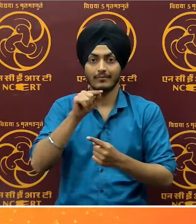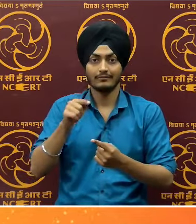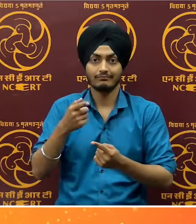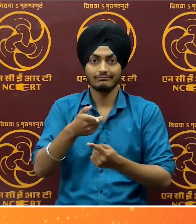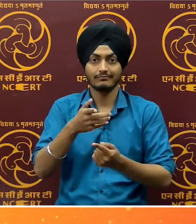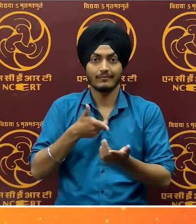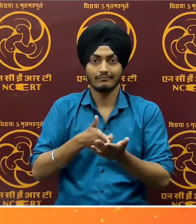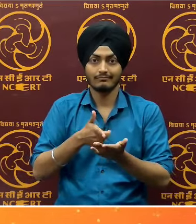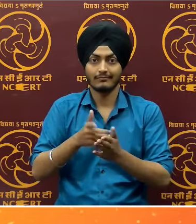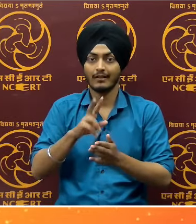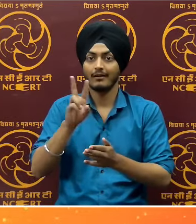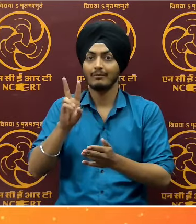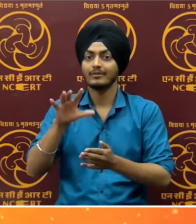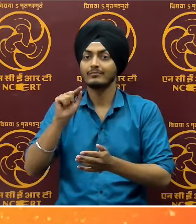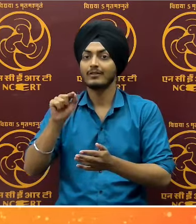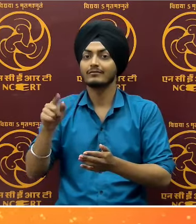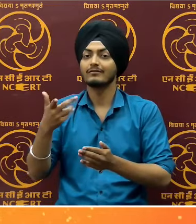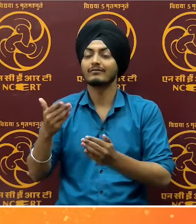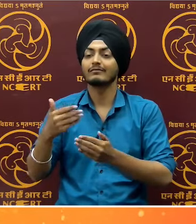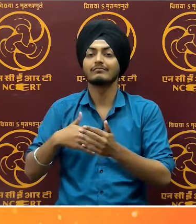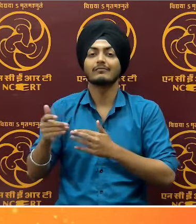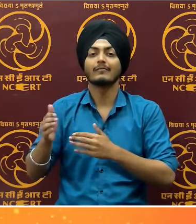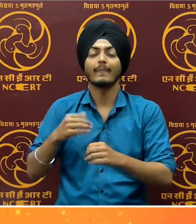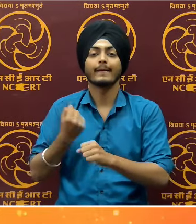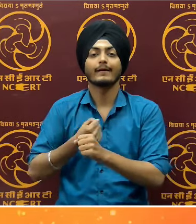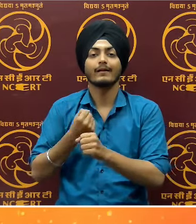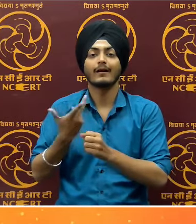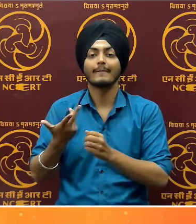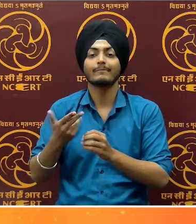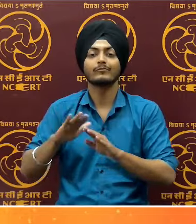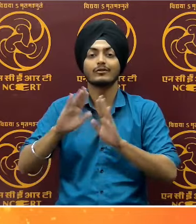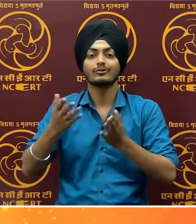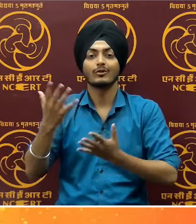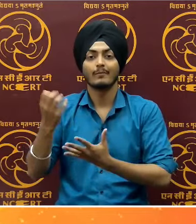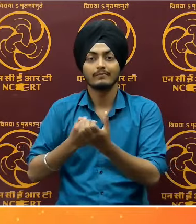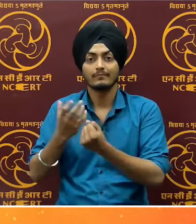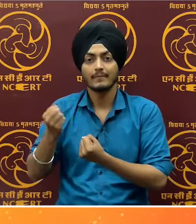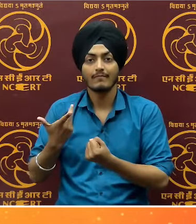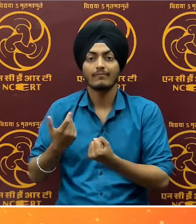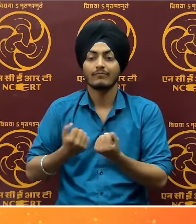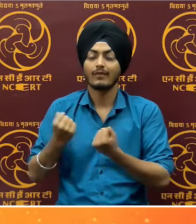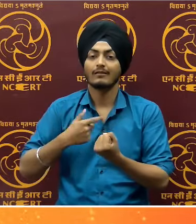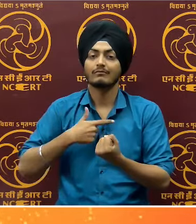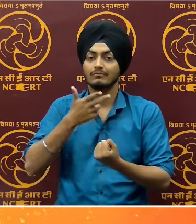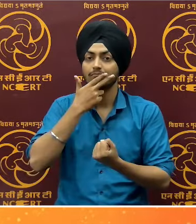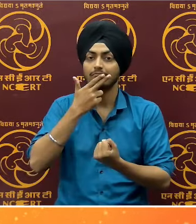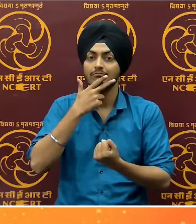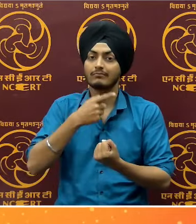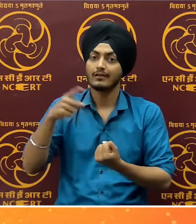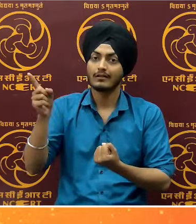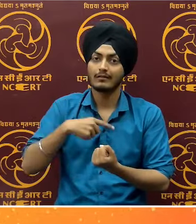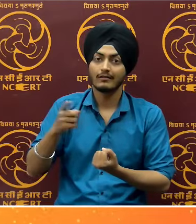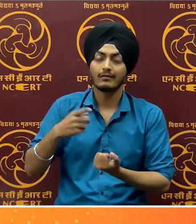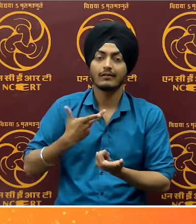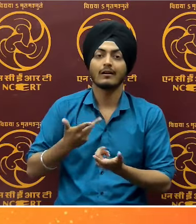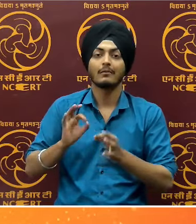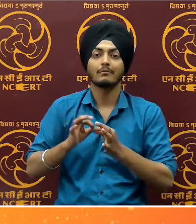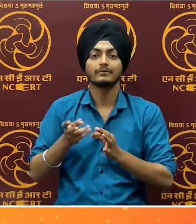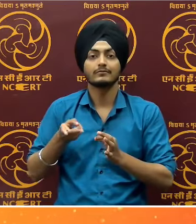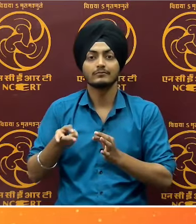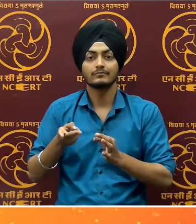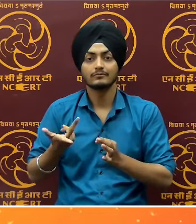there, and they do small scale business also, and transport service. Talking about education, there is a